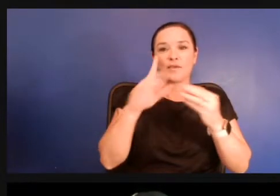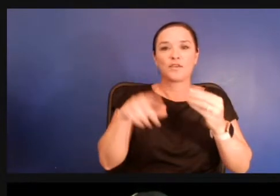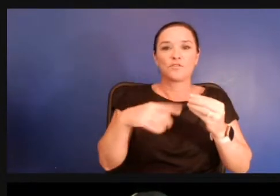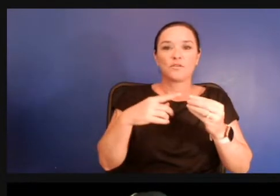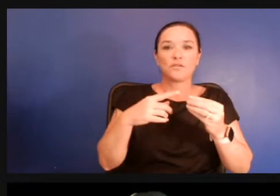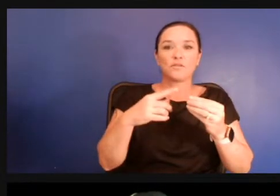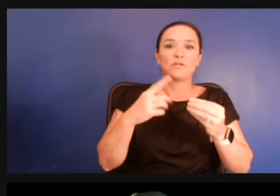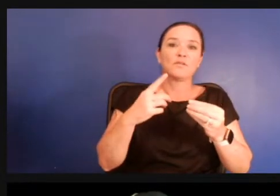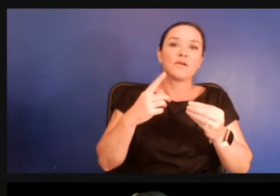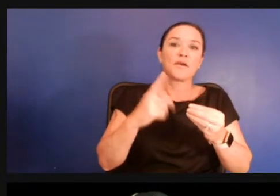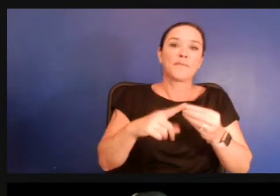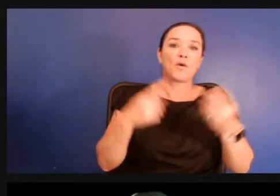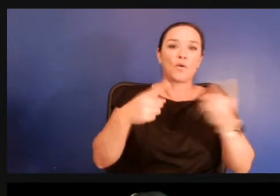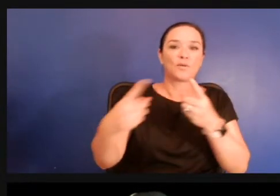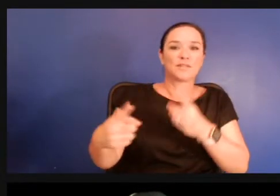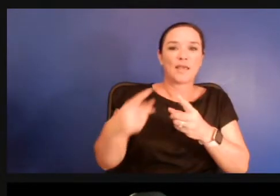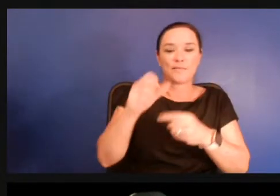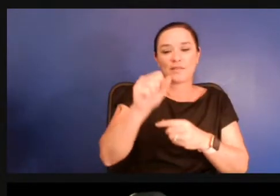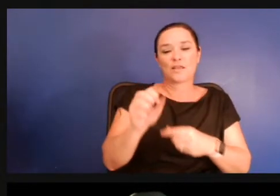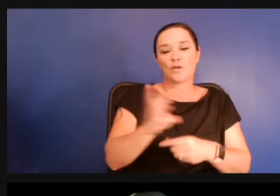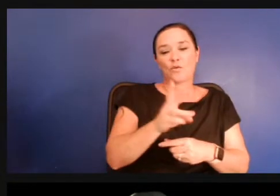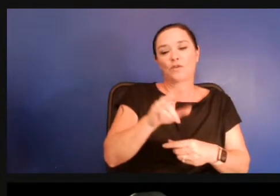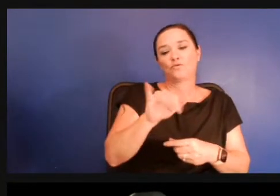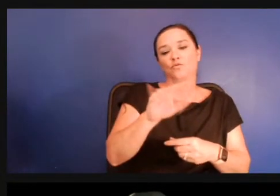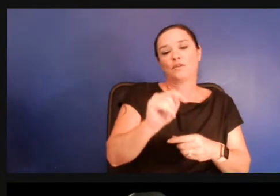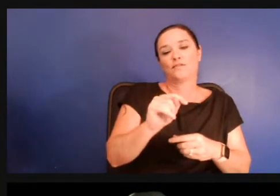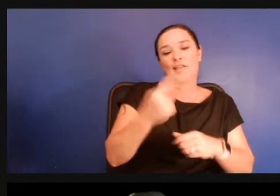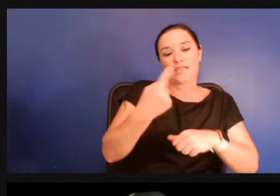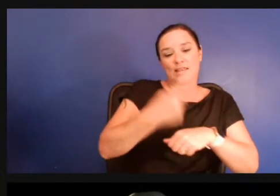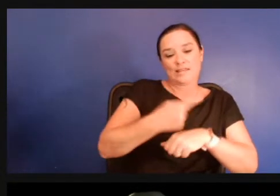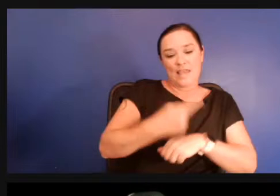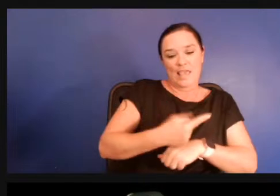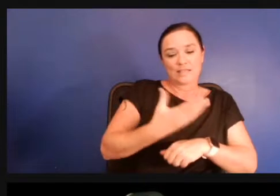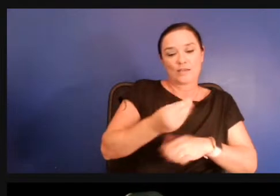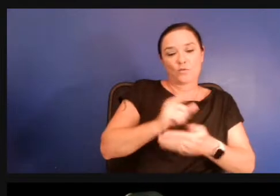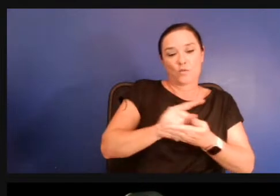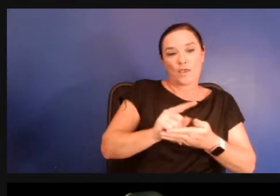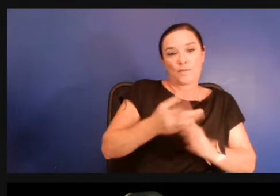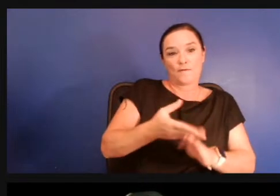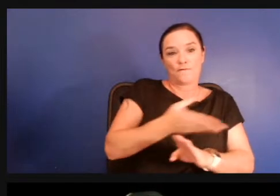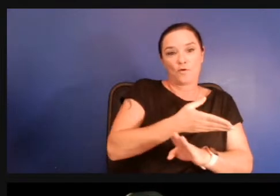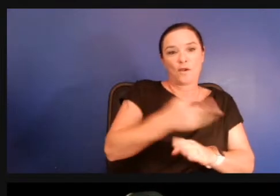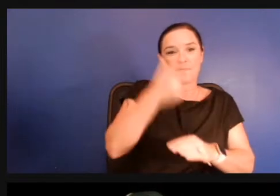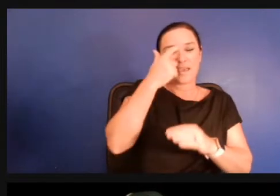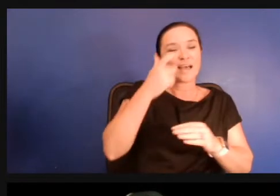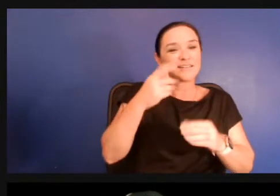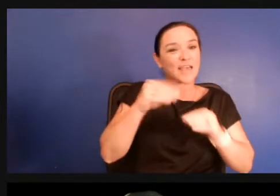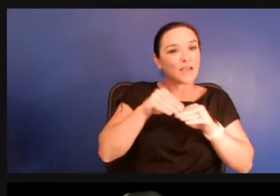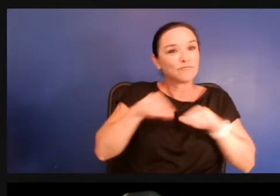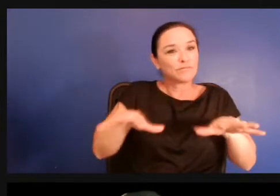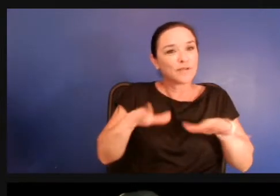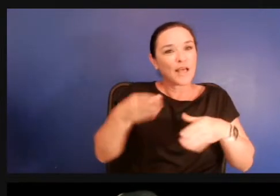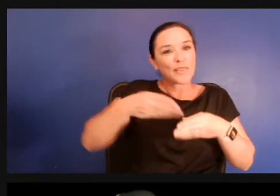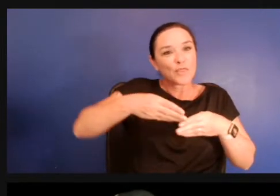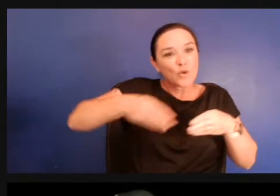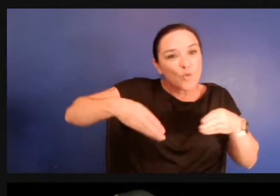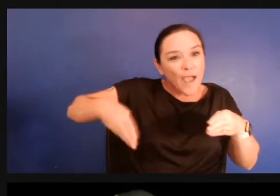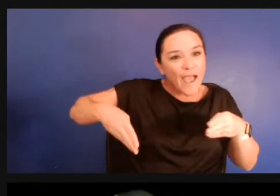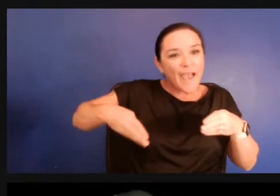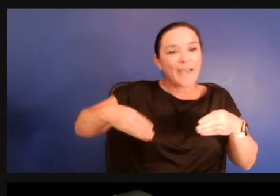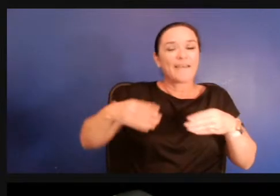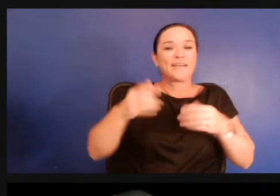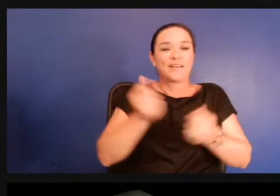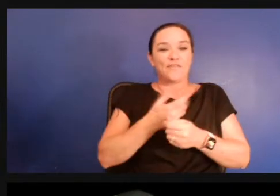Rift in the days prior, week prior or so. Because they had released the pictures of the cracks and put other information or daily updates, and they hadn't